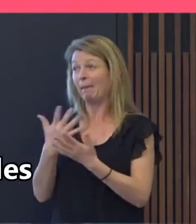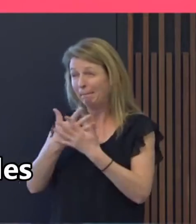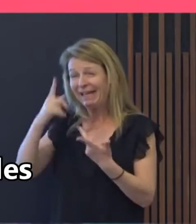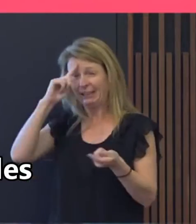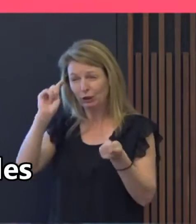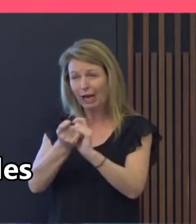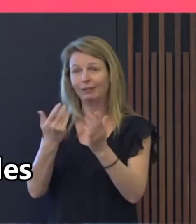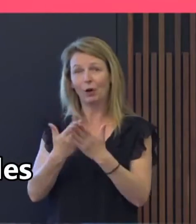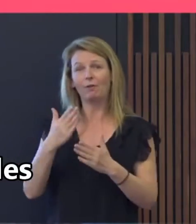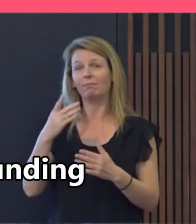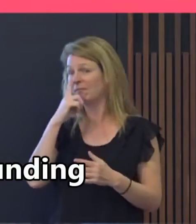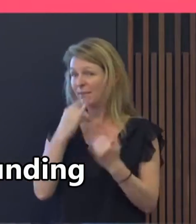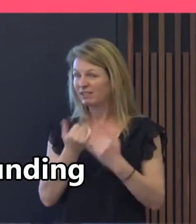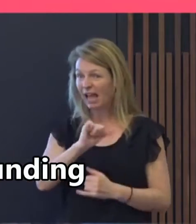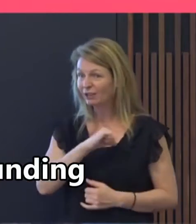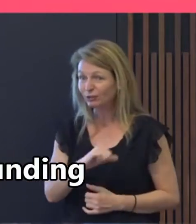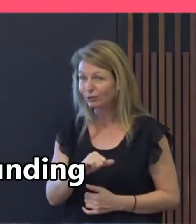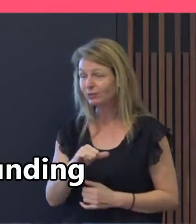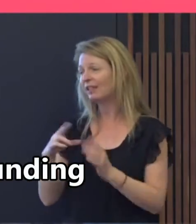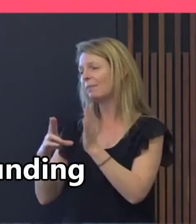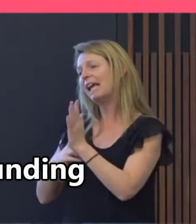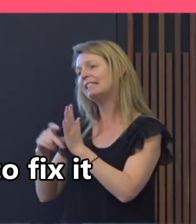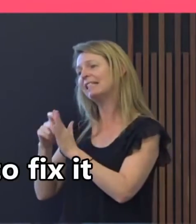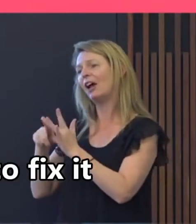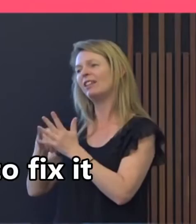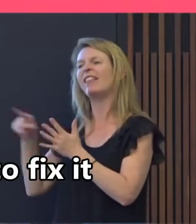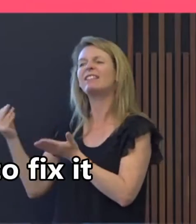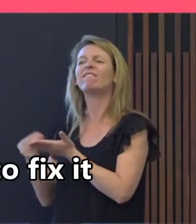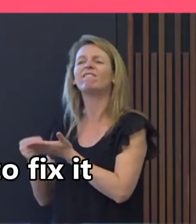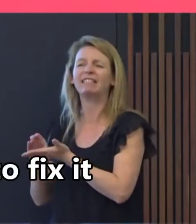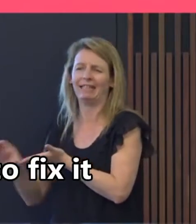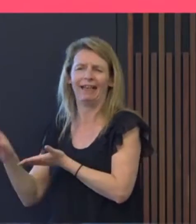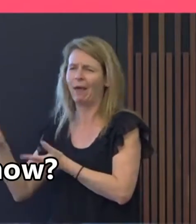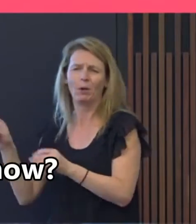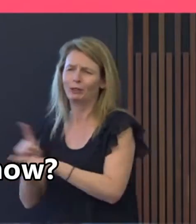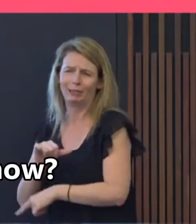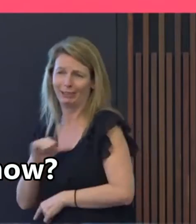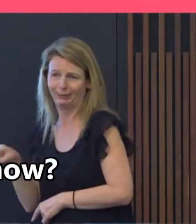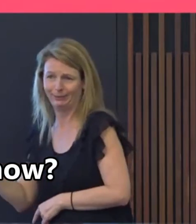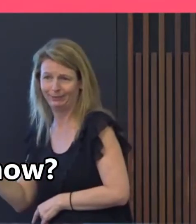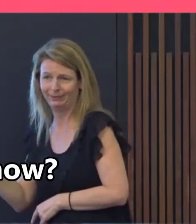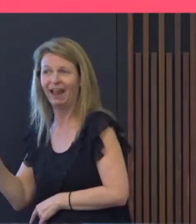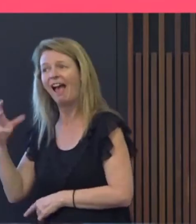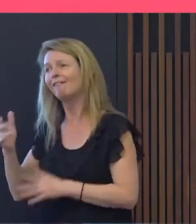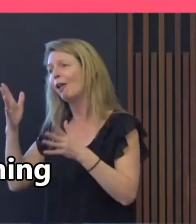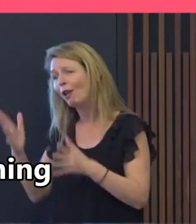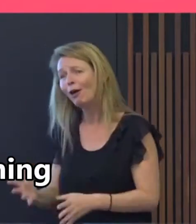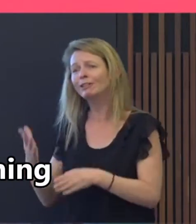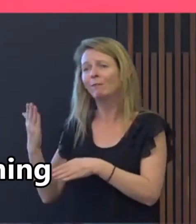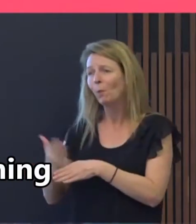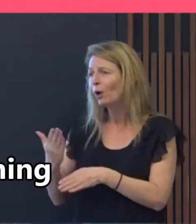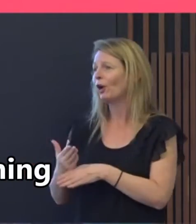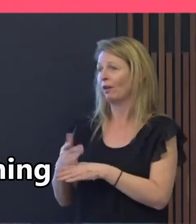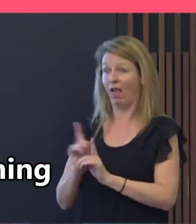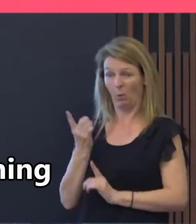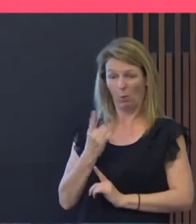changes in people's attitudes, you know, and the NDIS, you know, a funding mechanism, that's not going to fix it. There's a lot of work, you know. This once in